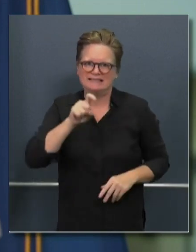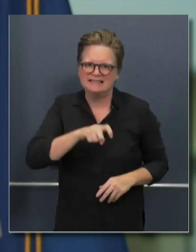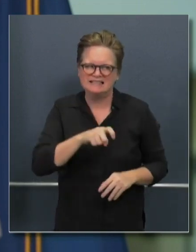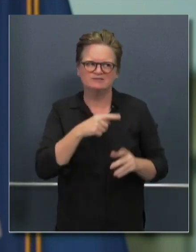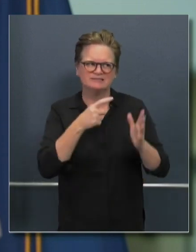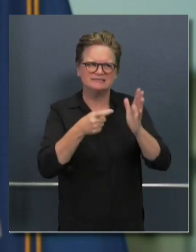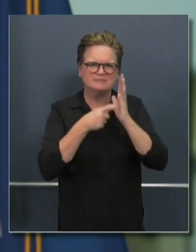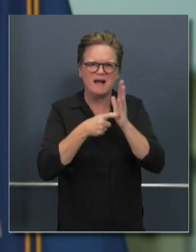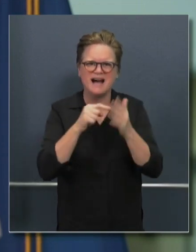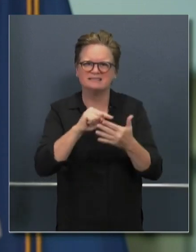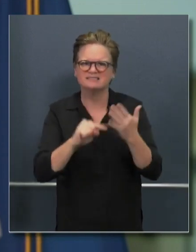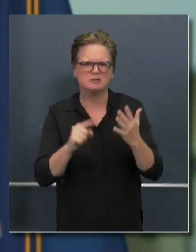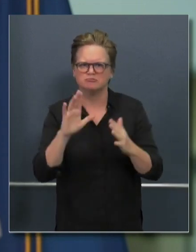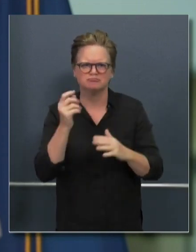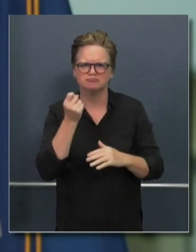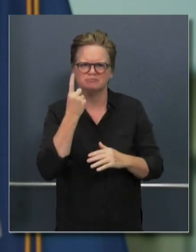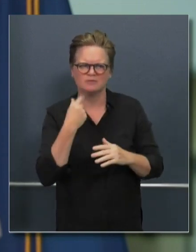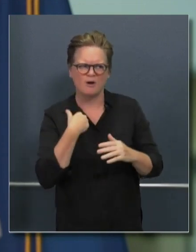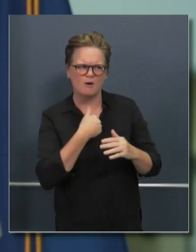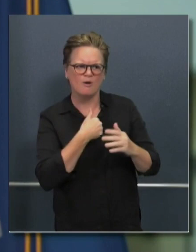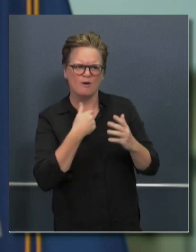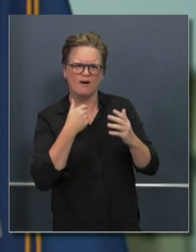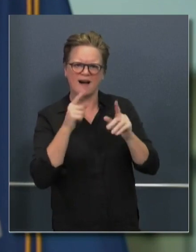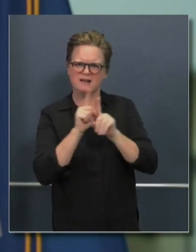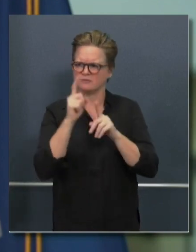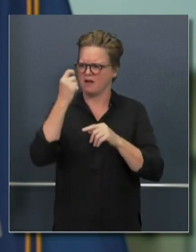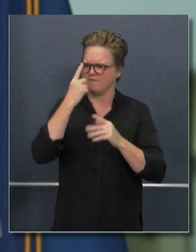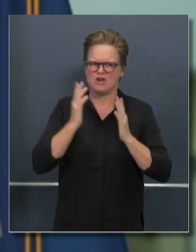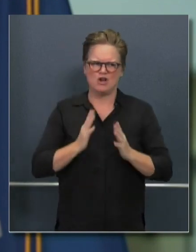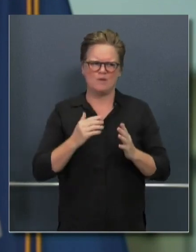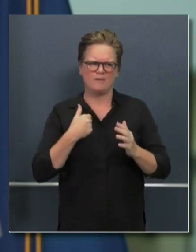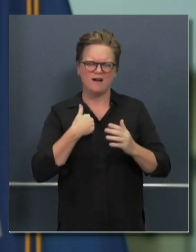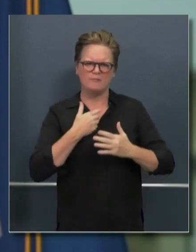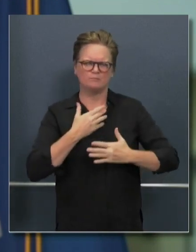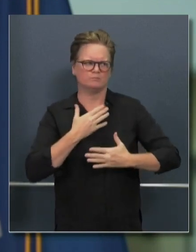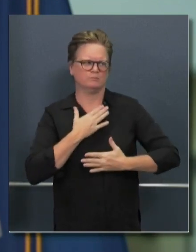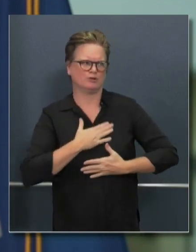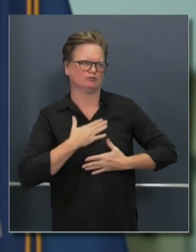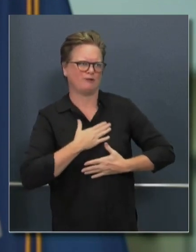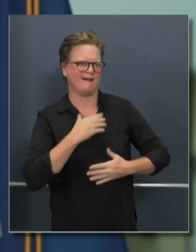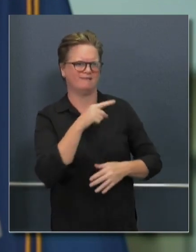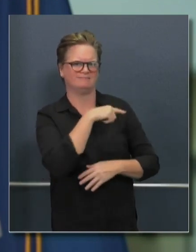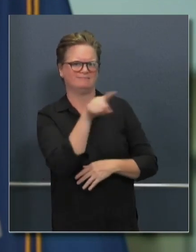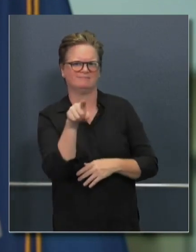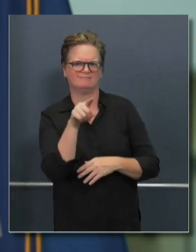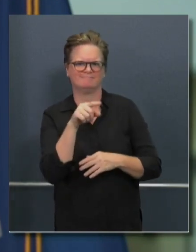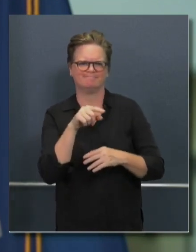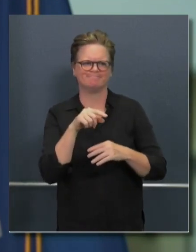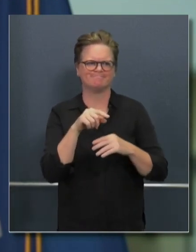government. And so this is a challenging and trying time, and that's why I appreciate you also reflecting on the fact that we